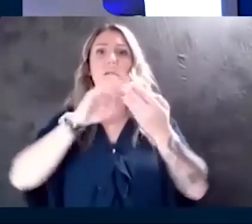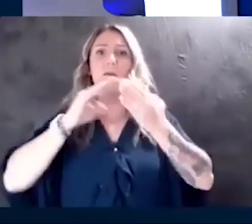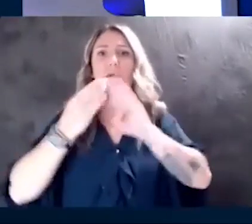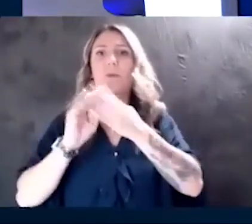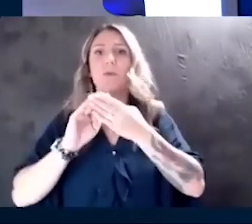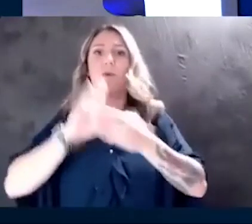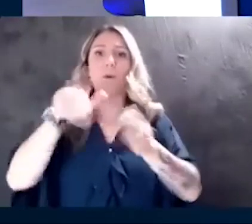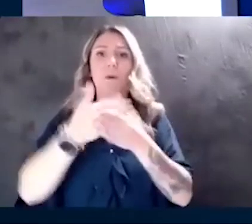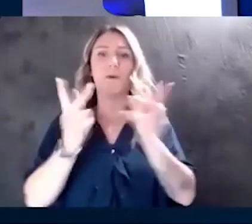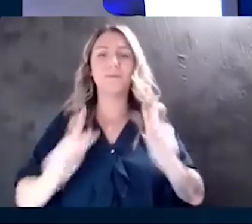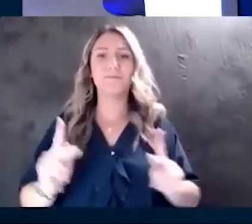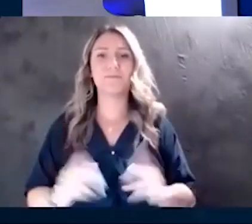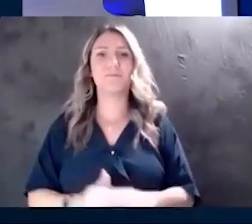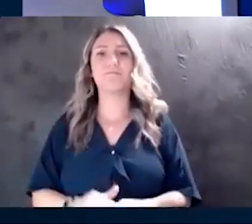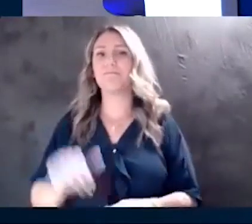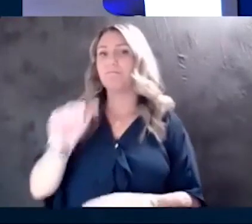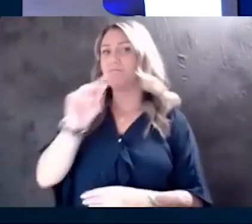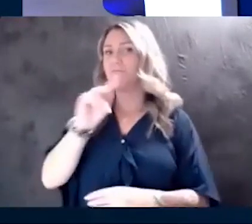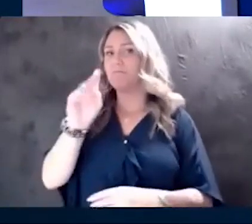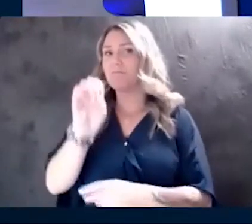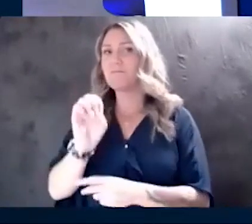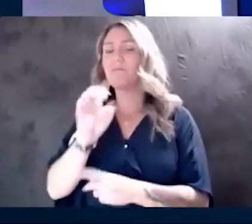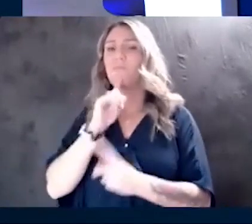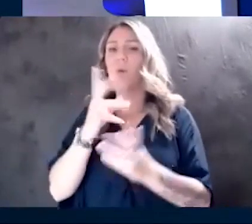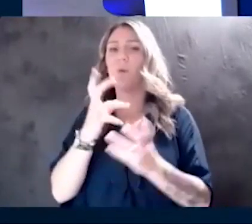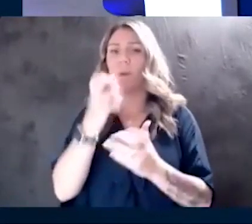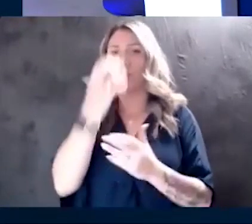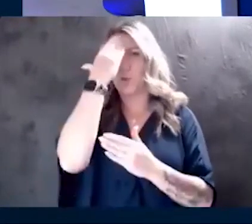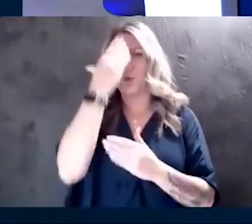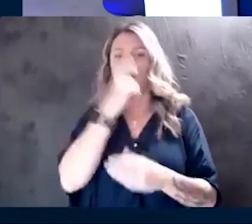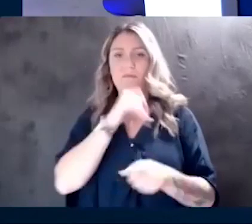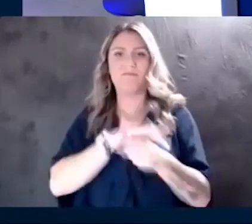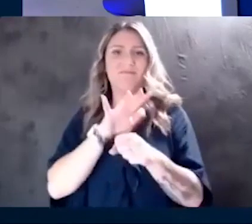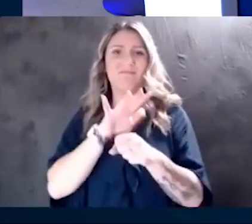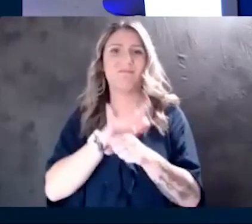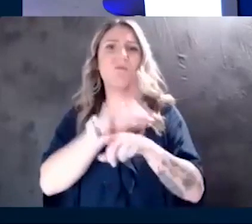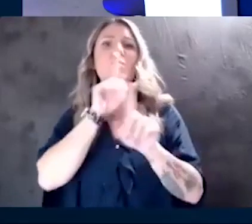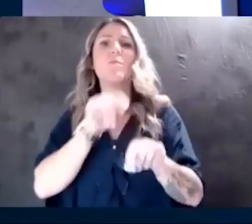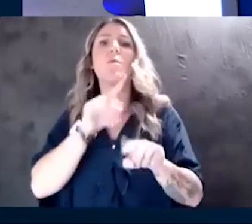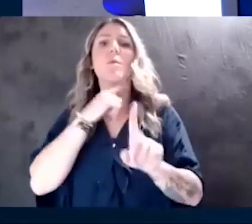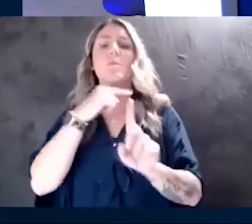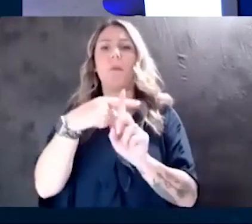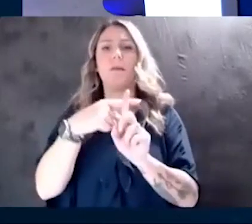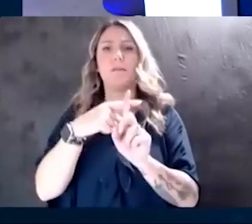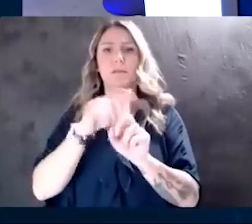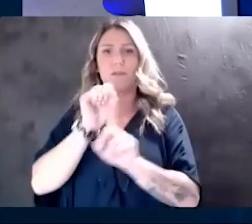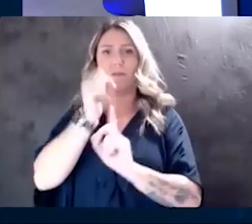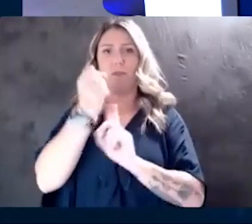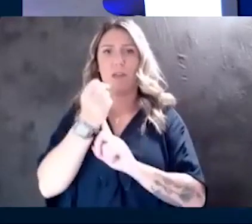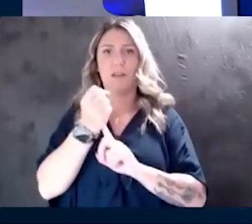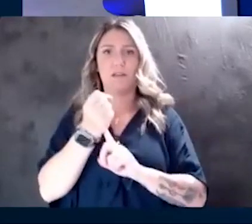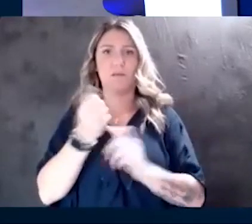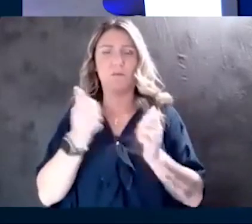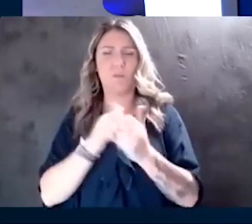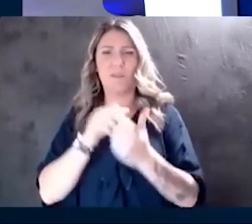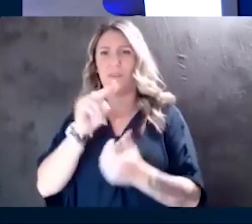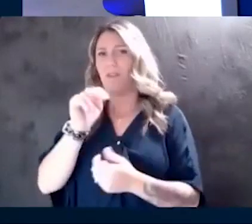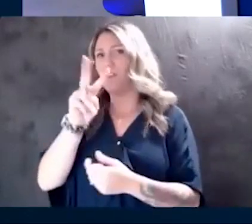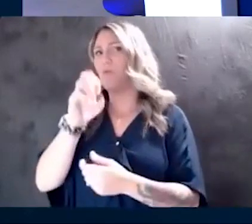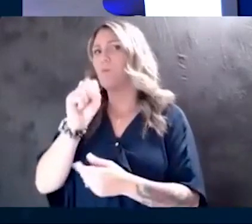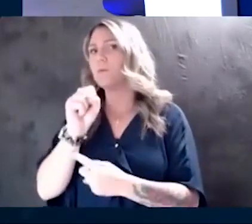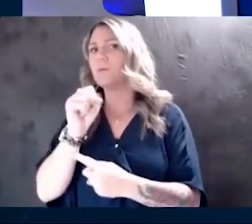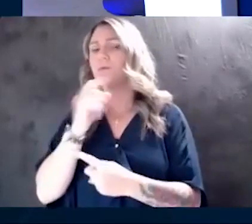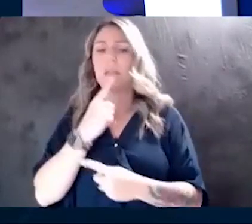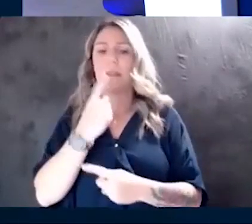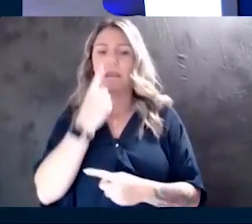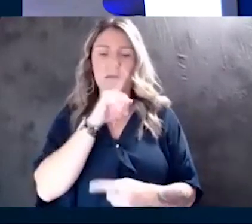Ann wants to know, is there still a lack of reporting positive COVID cases in the news? I think the question might